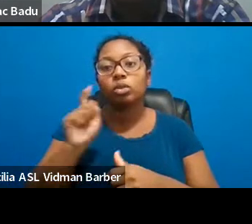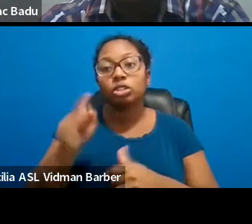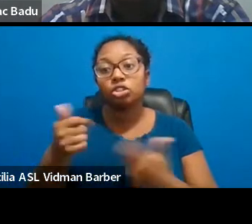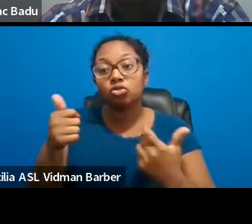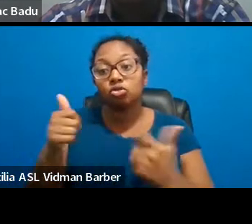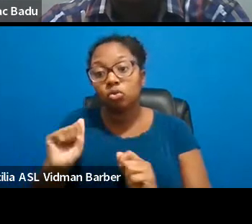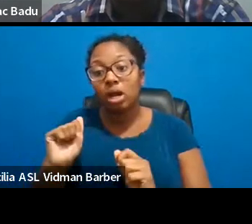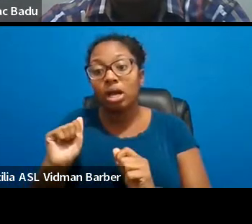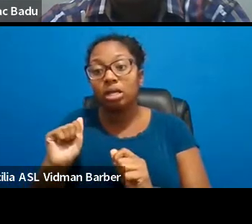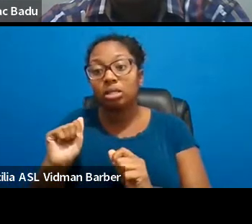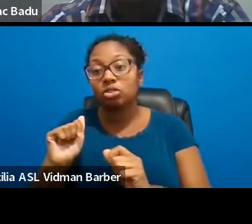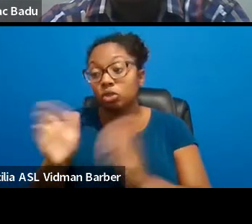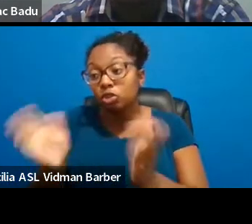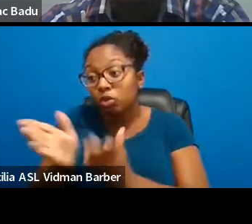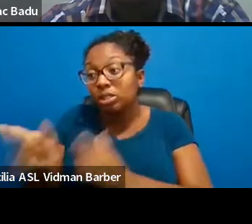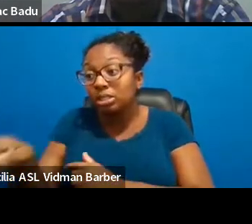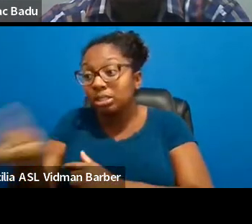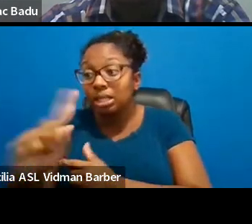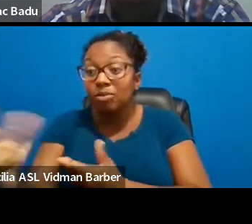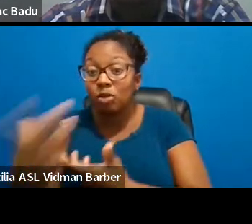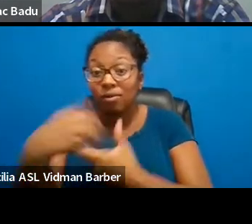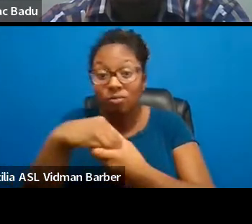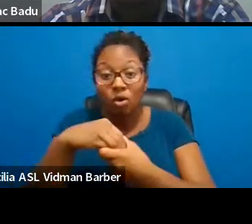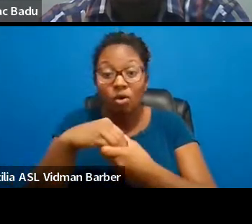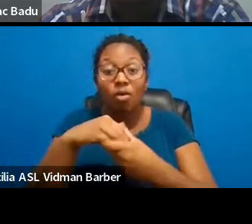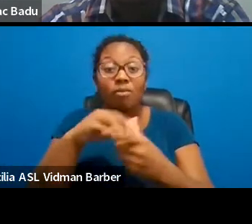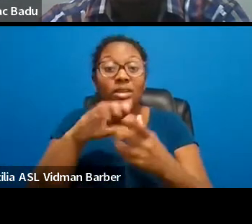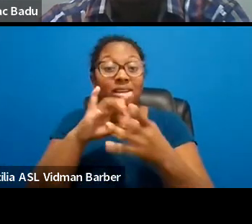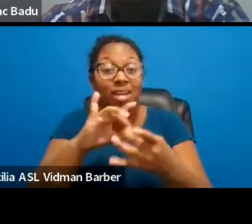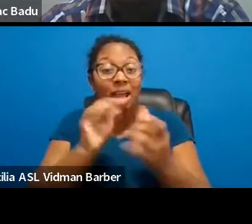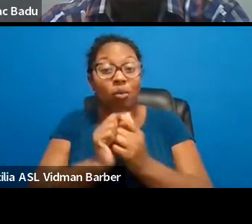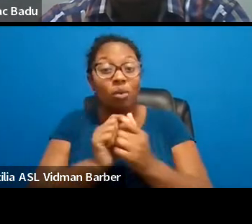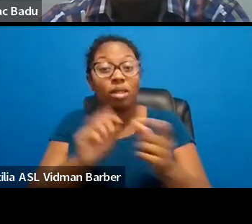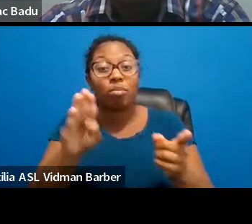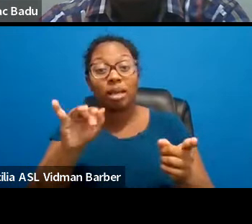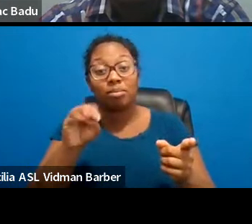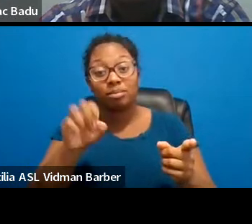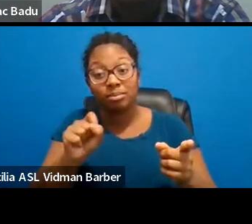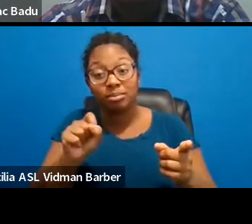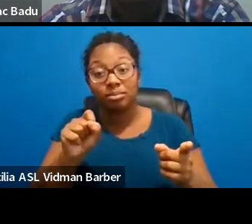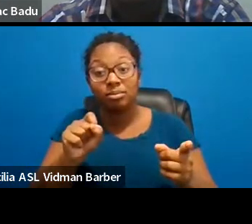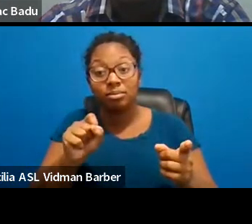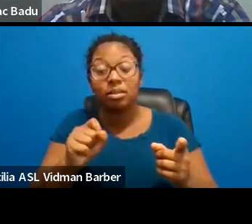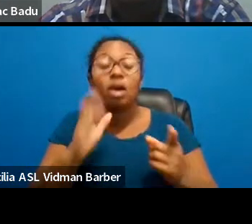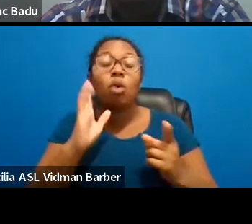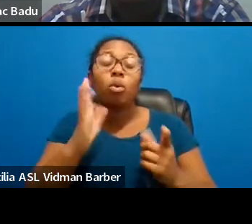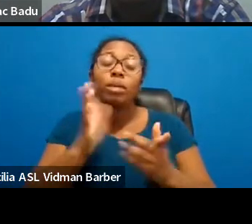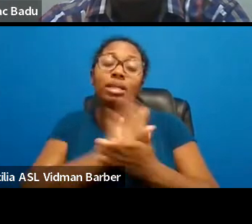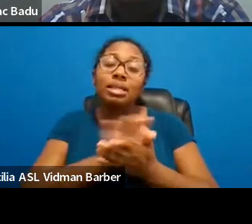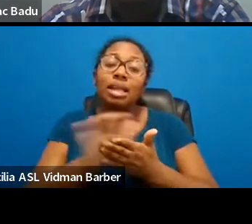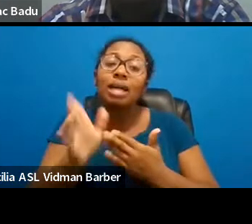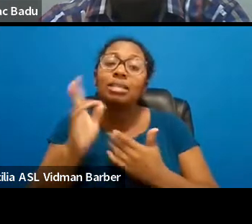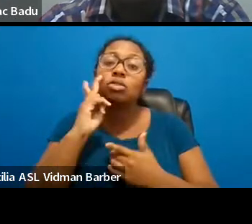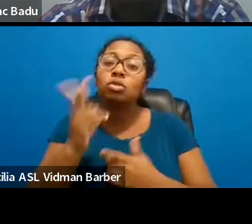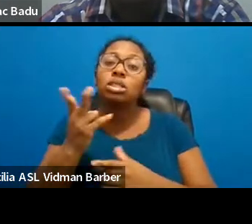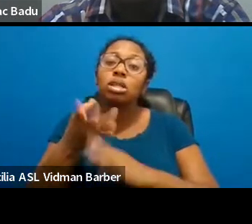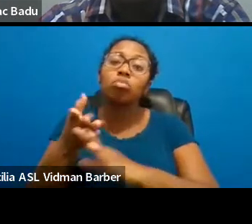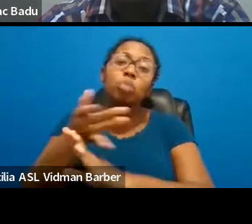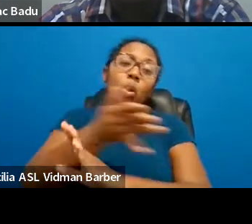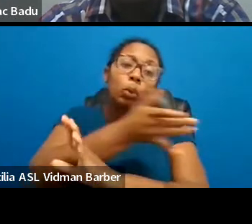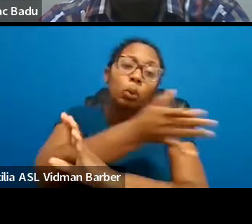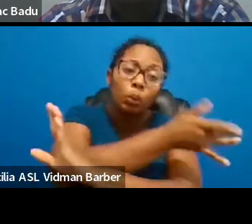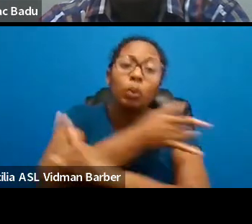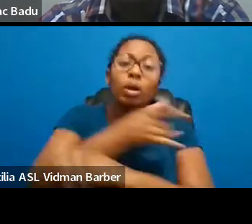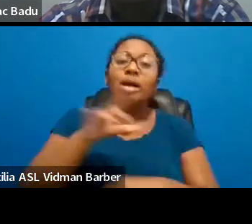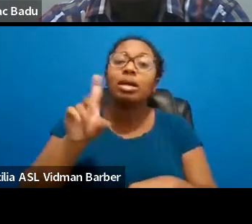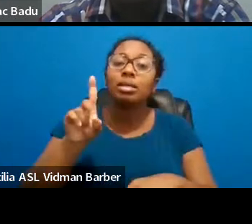network. It will be really nice to have a database of the BIM network. We want